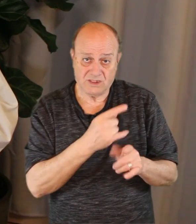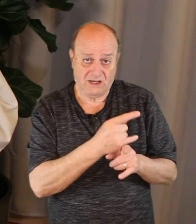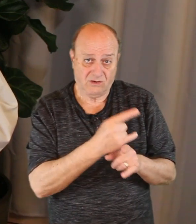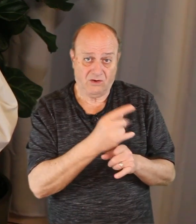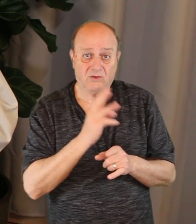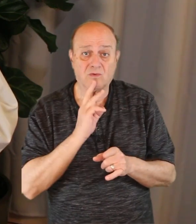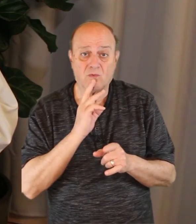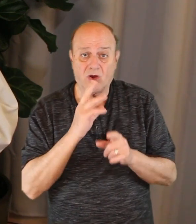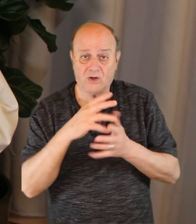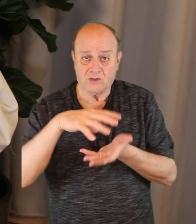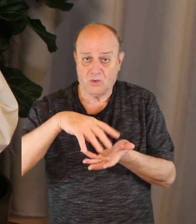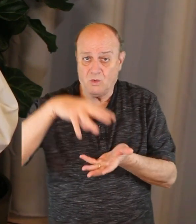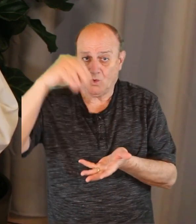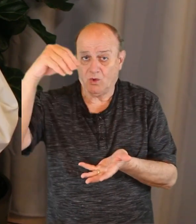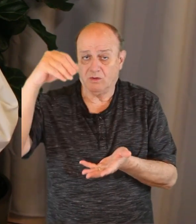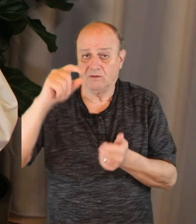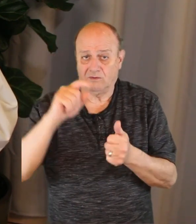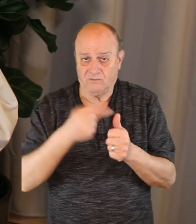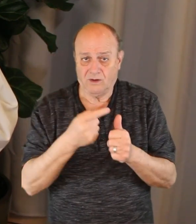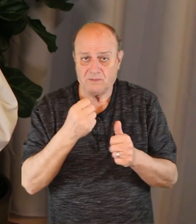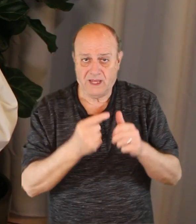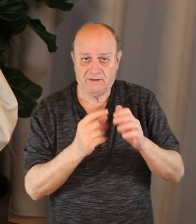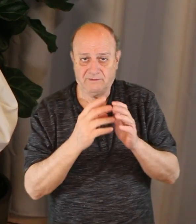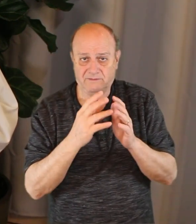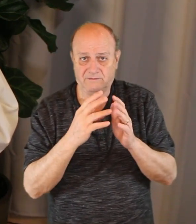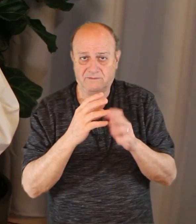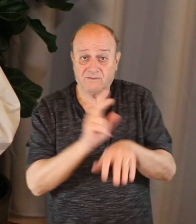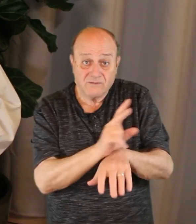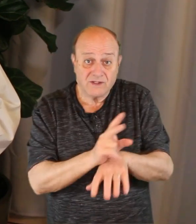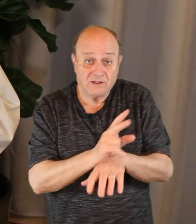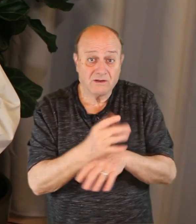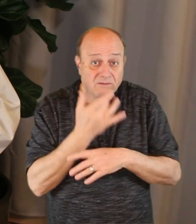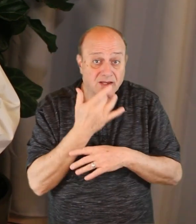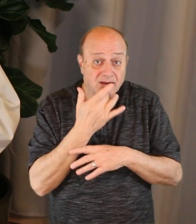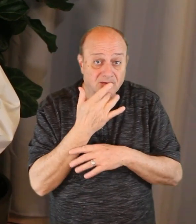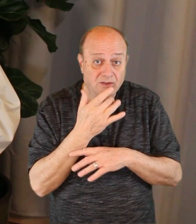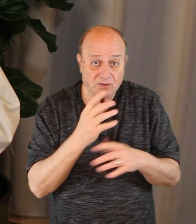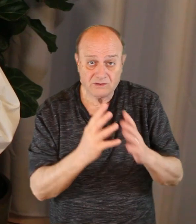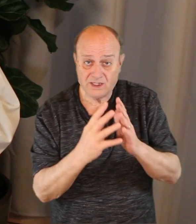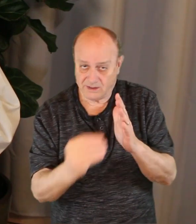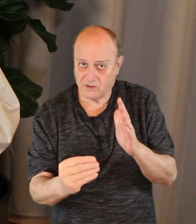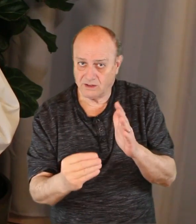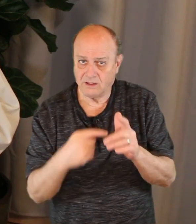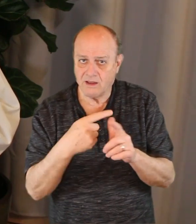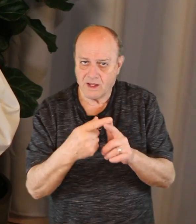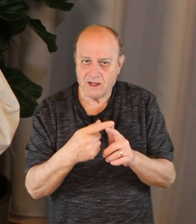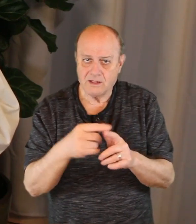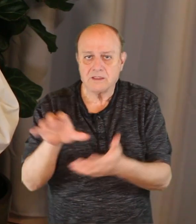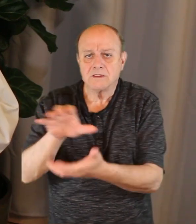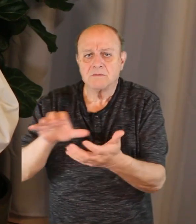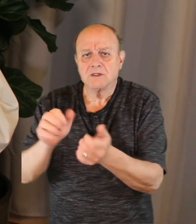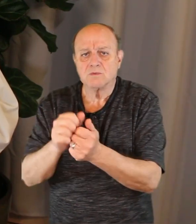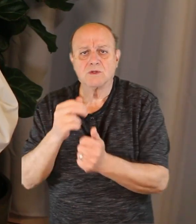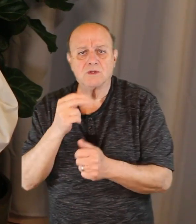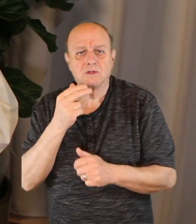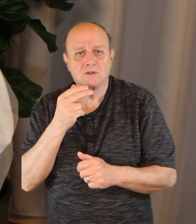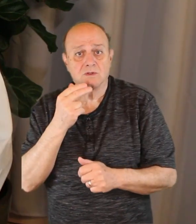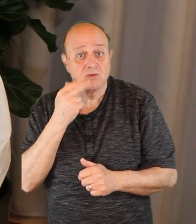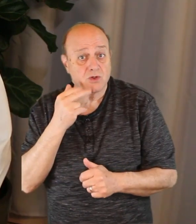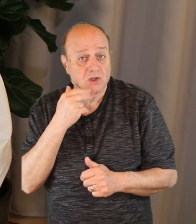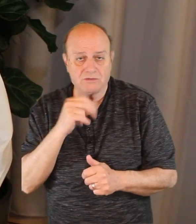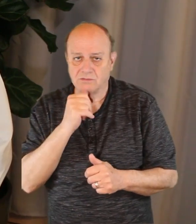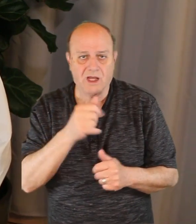and water is evaporated out of that vanilla flavoring and then is mixed with sugar rather than